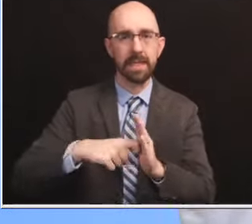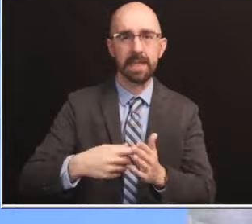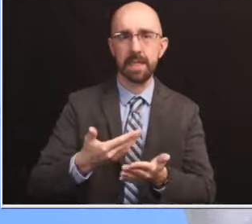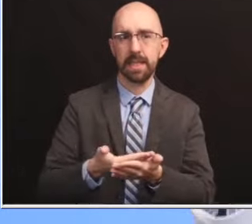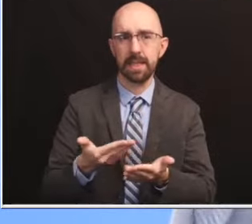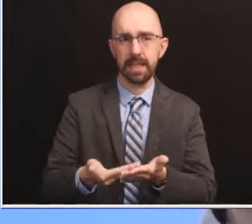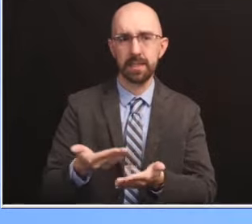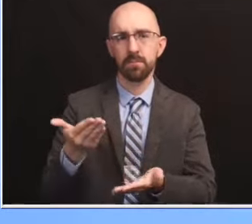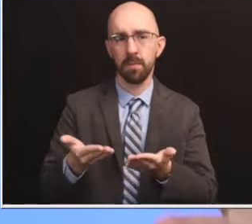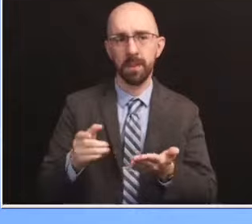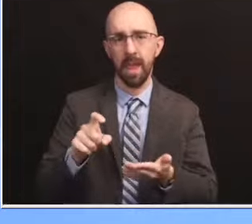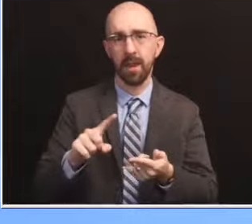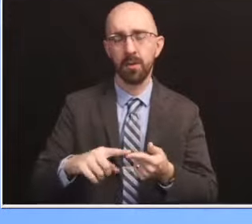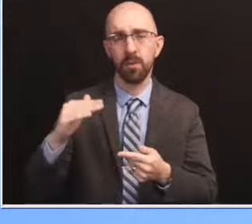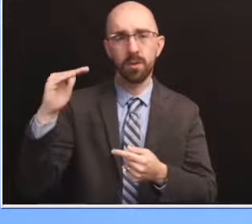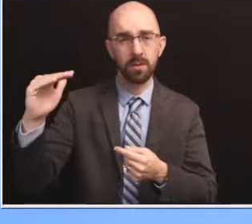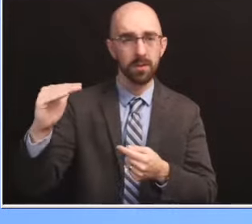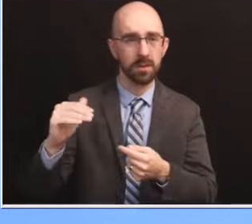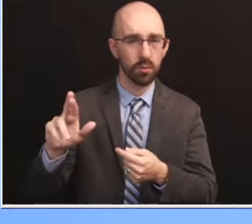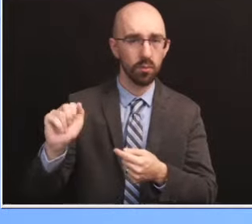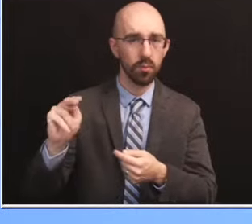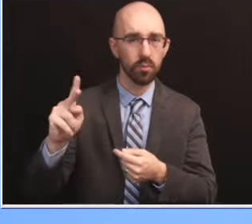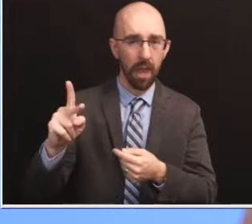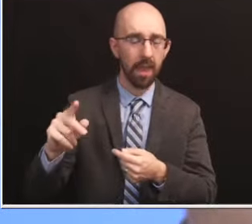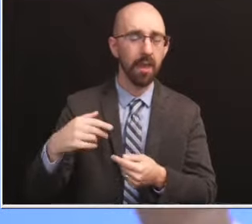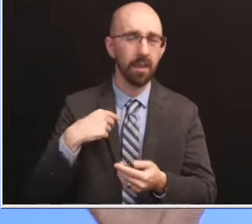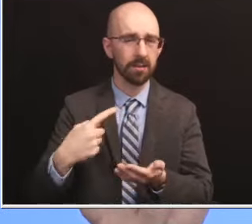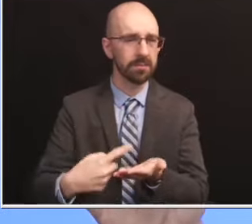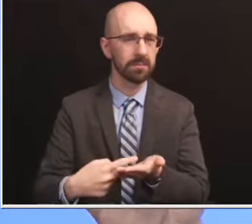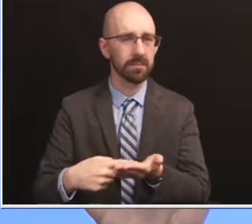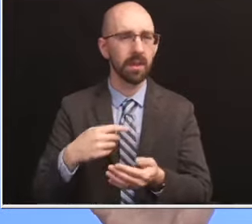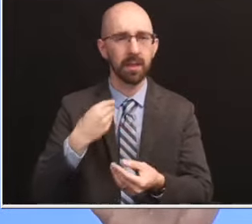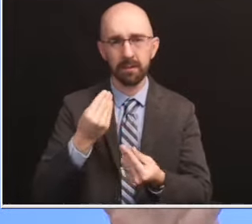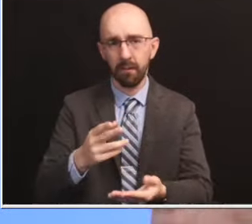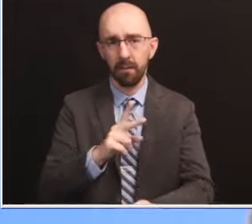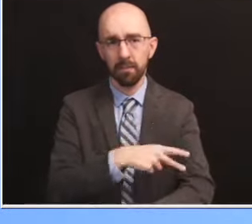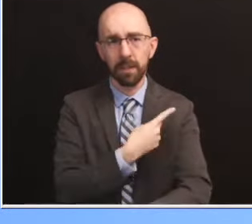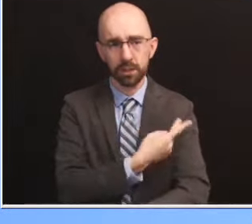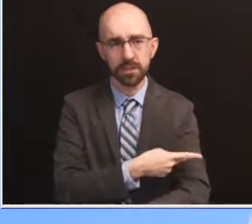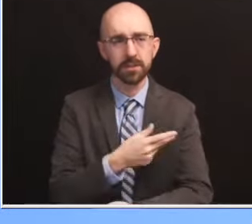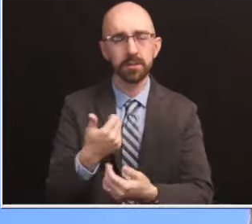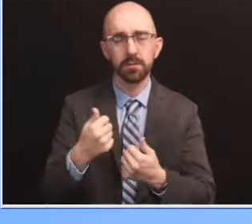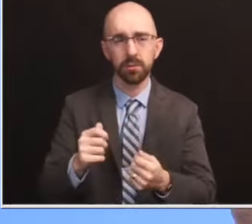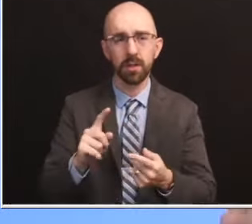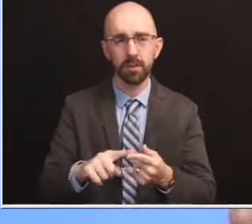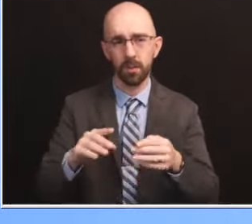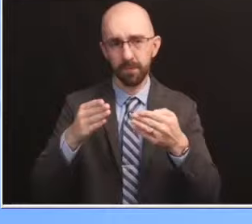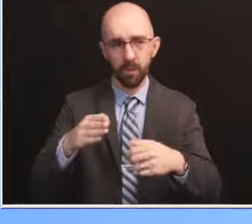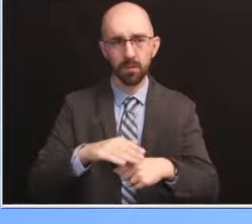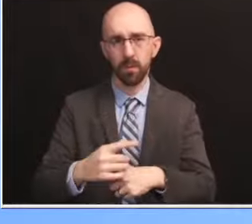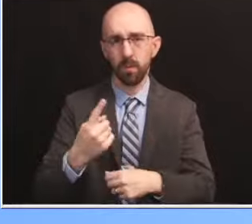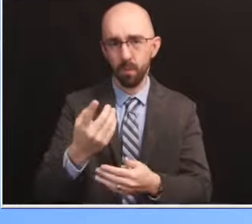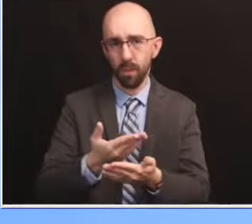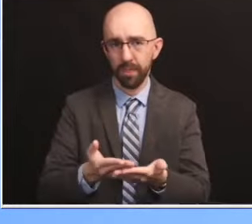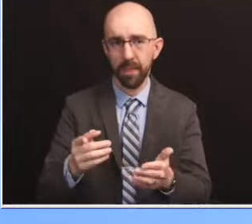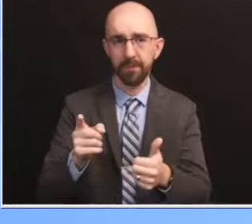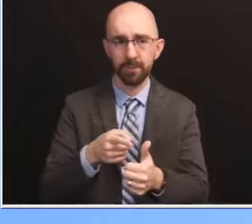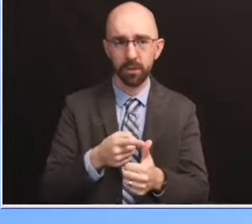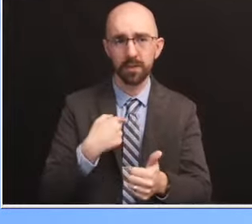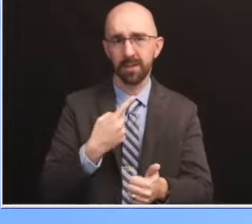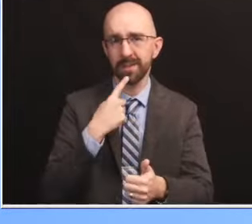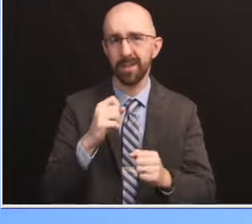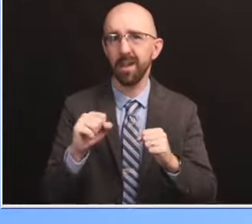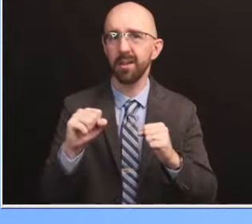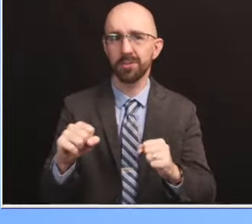if I had to rank them, because we should talk about that a little bit, I always tell patients, if you're trying to focus on one thing first, I'd say the exercise component